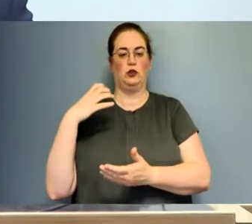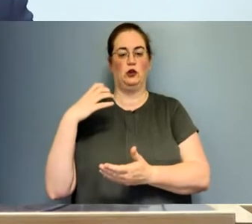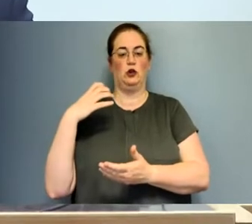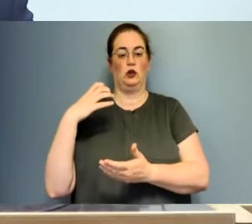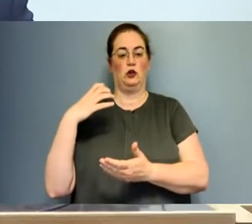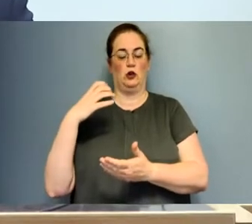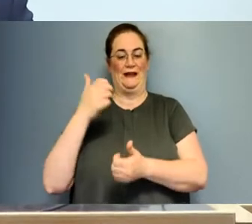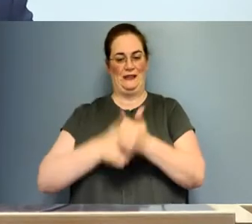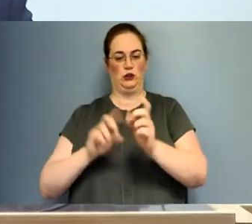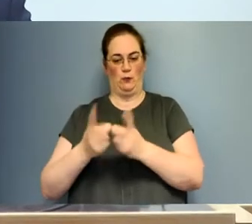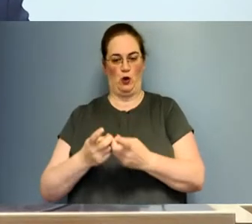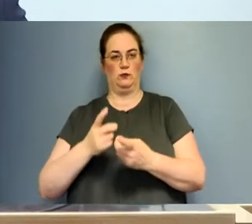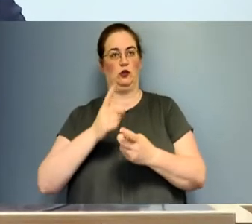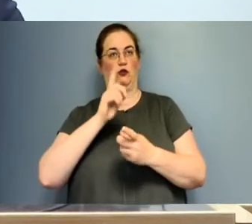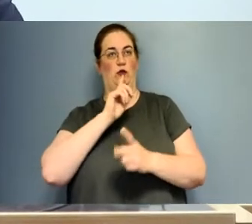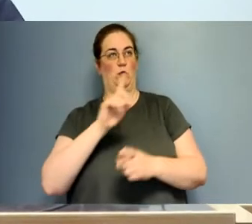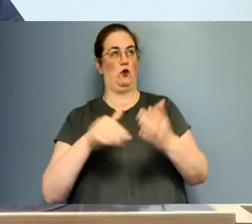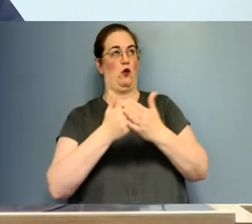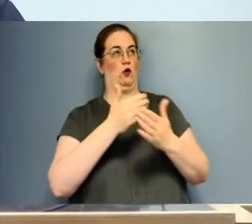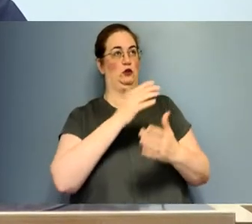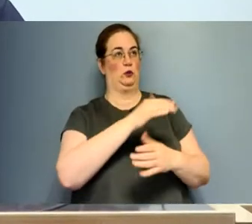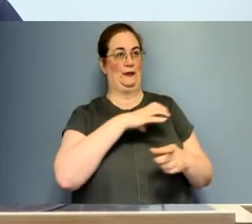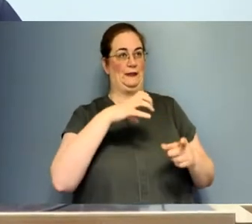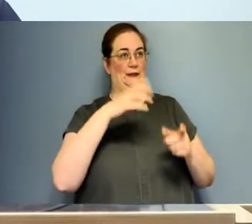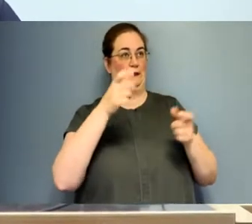but to specifically